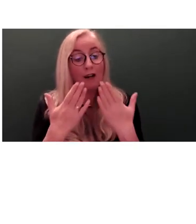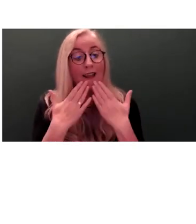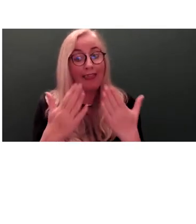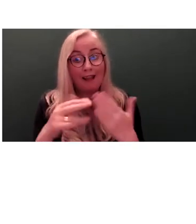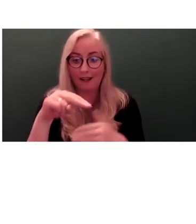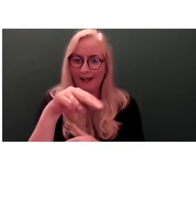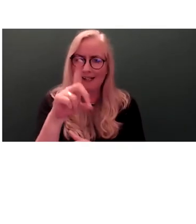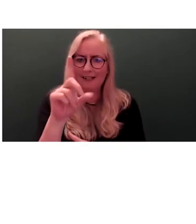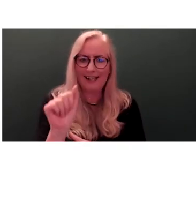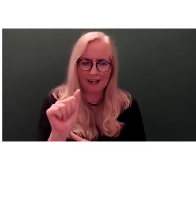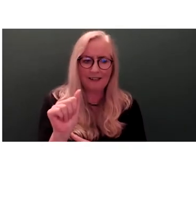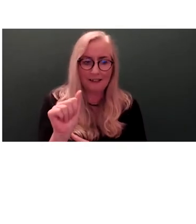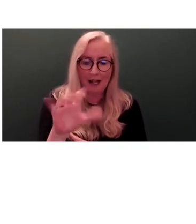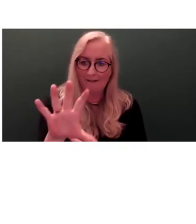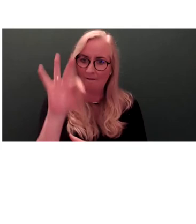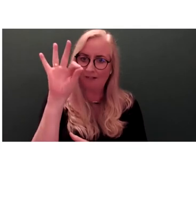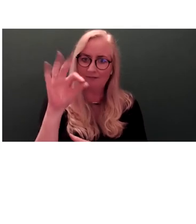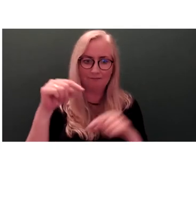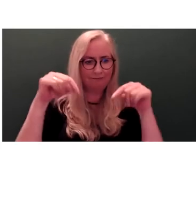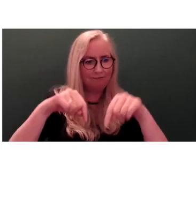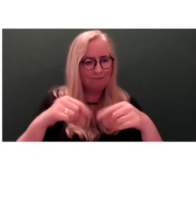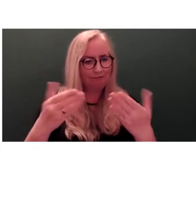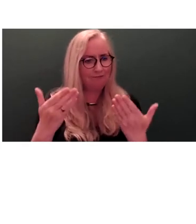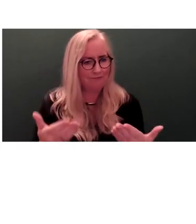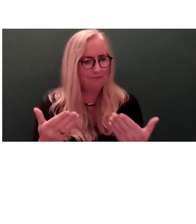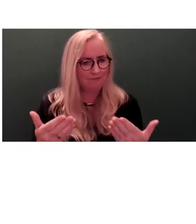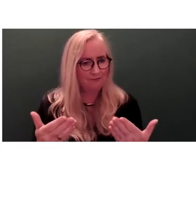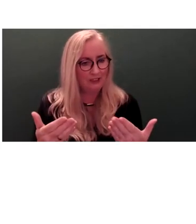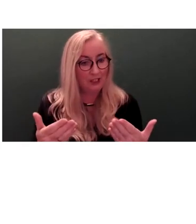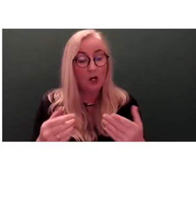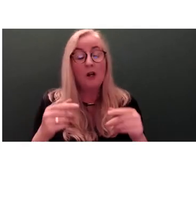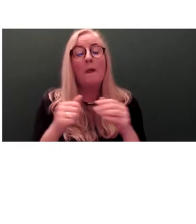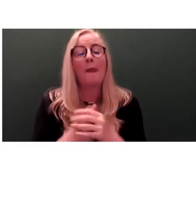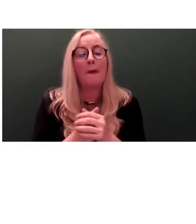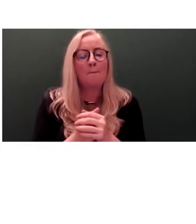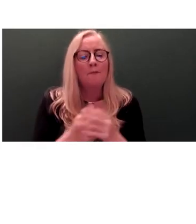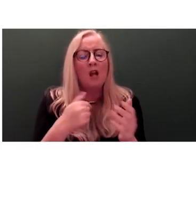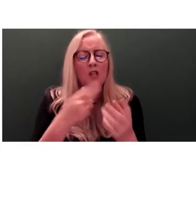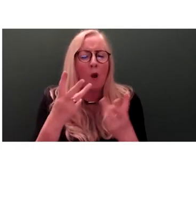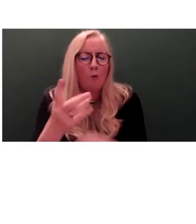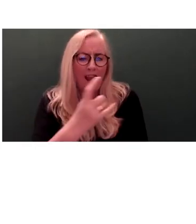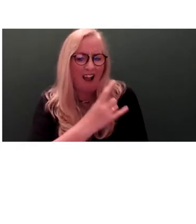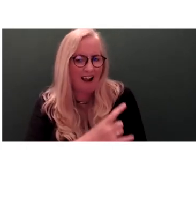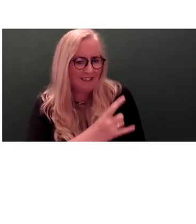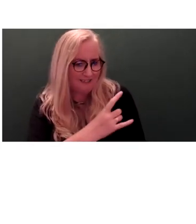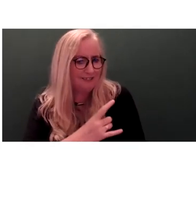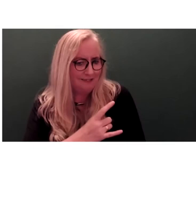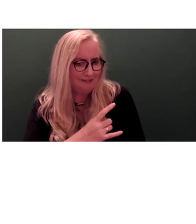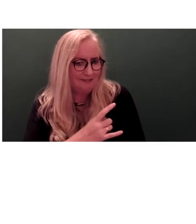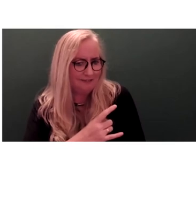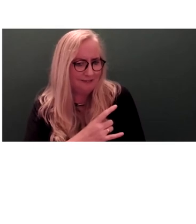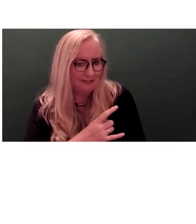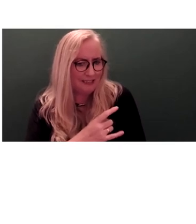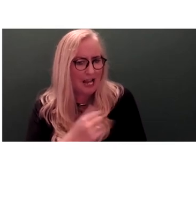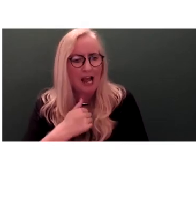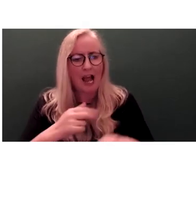NDA for the invitation to say a few words at this event. I'm going to be honest and sort of say I don't have